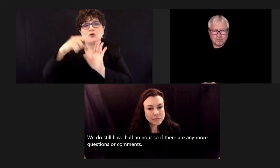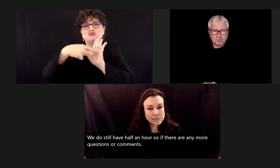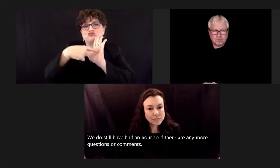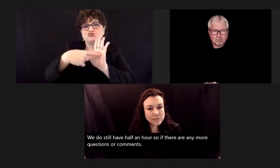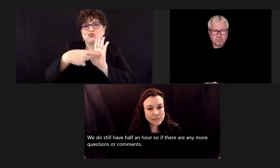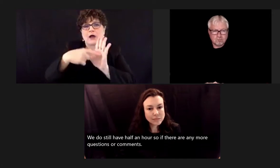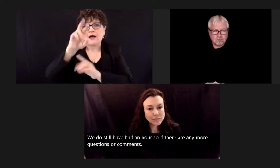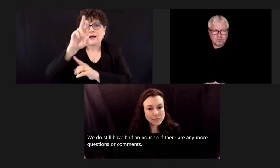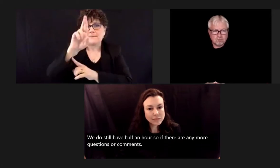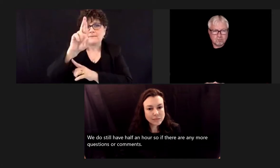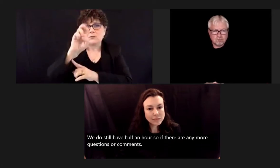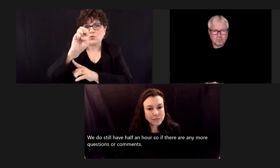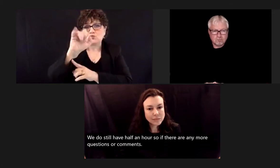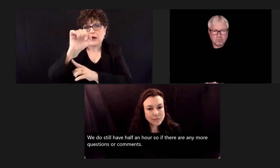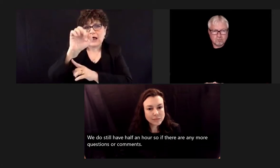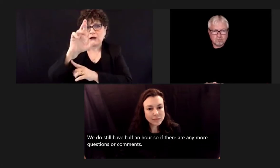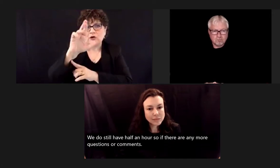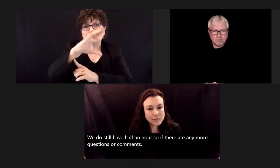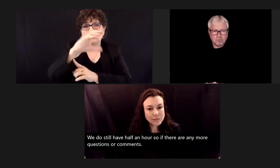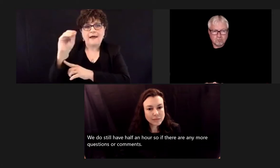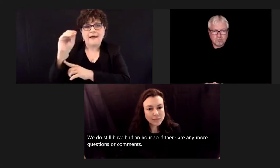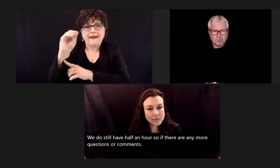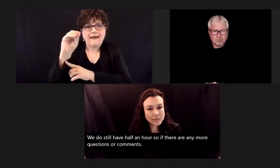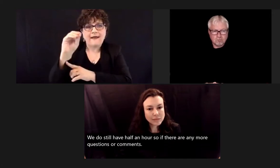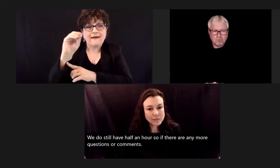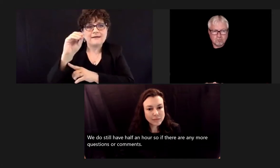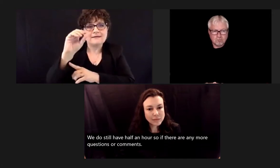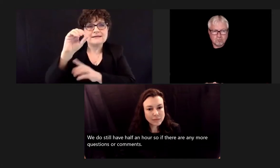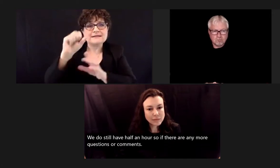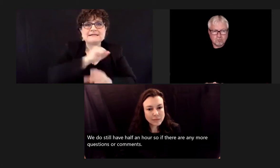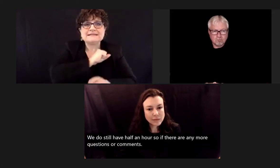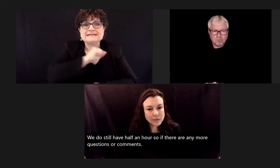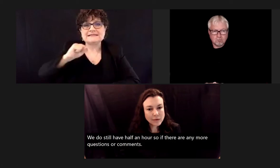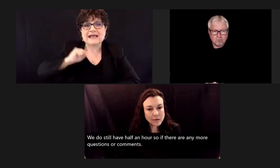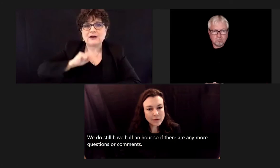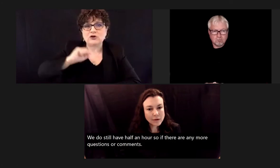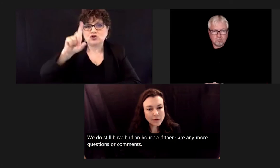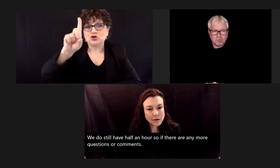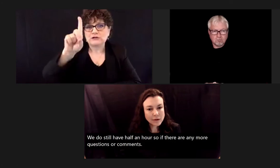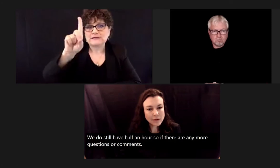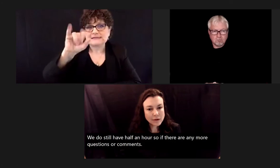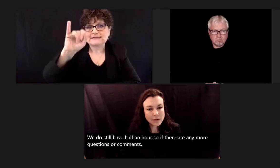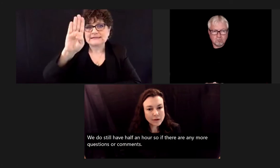I did receive a message that Representative Reyer and